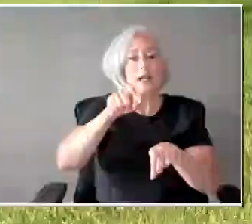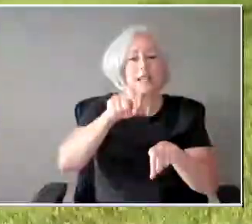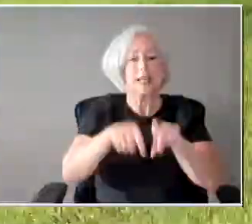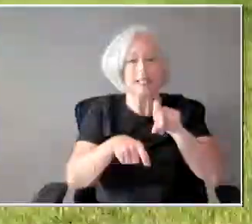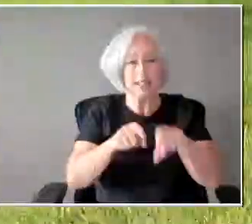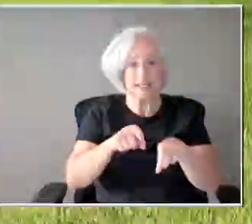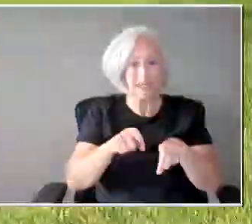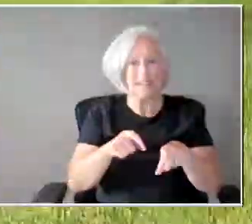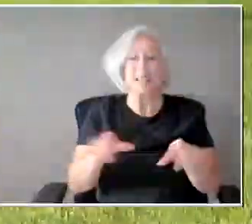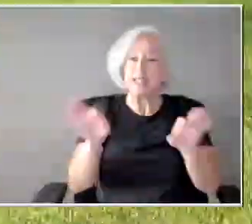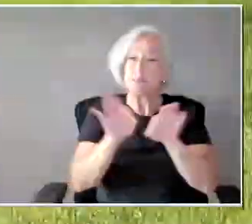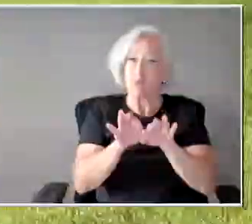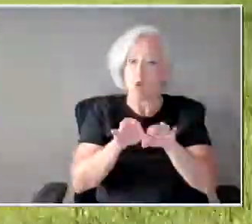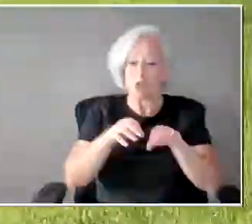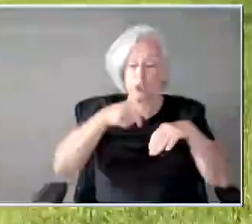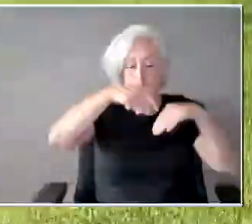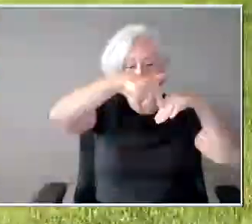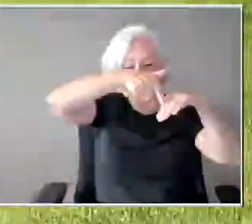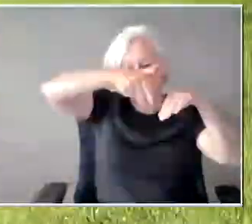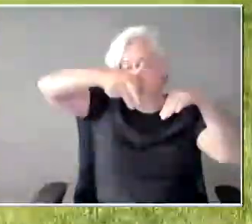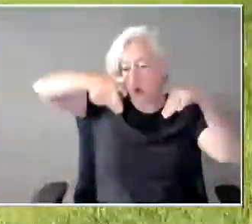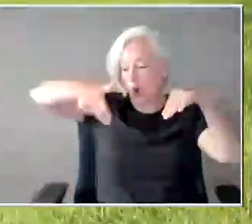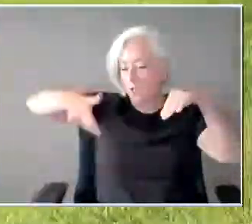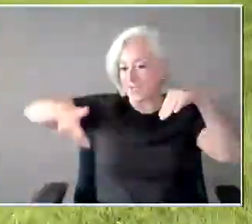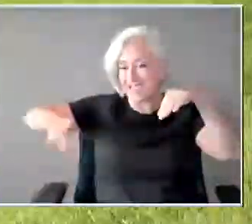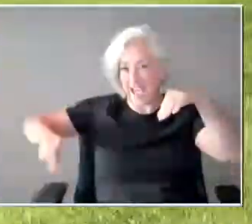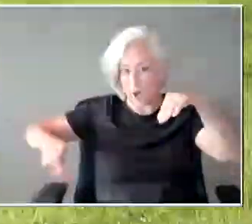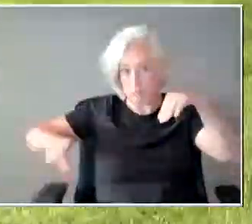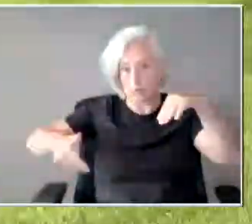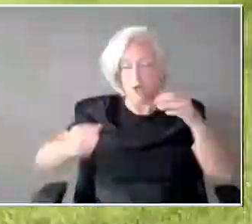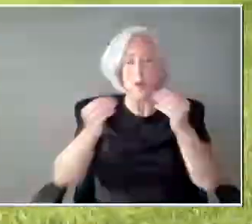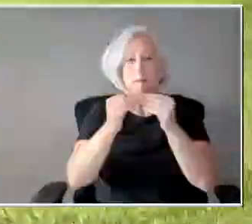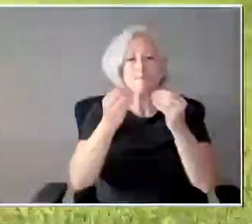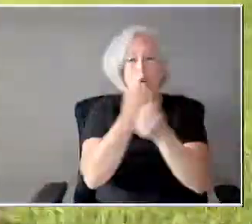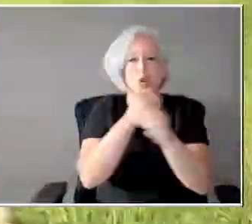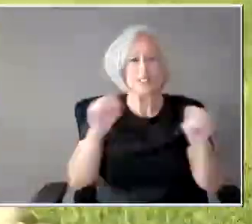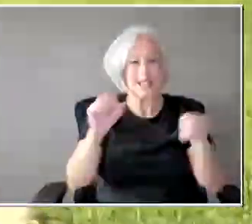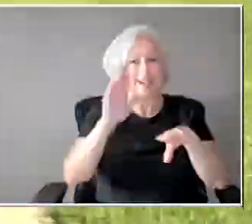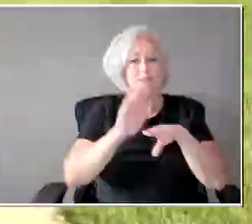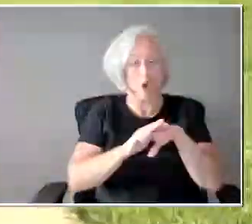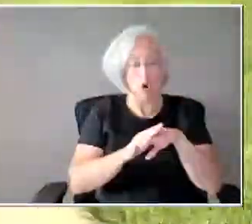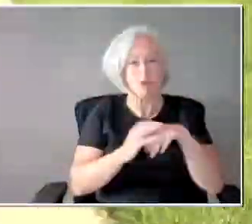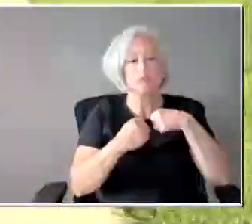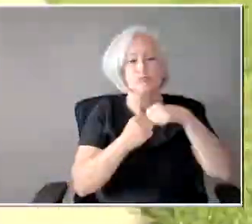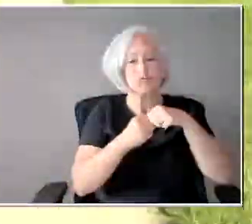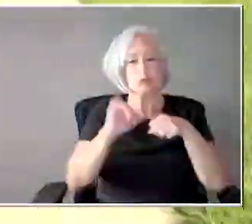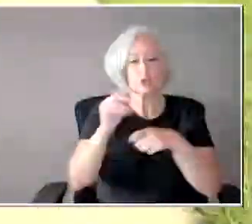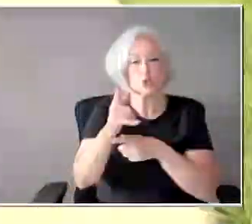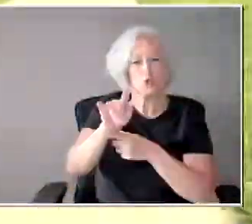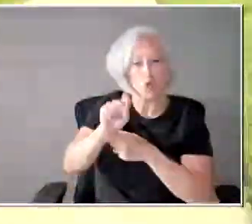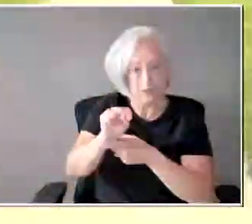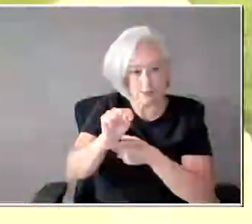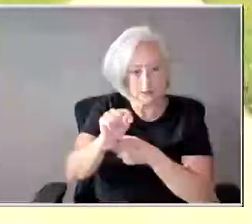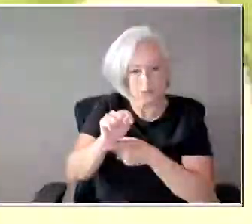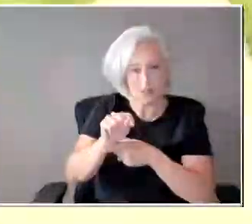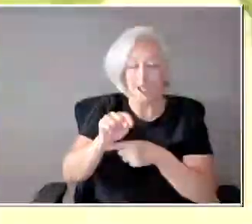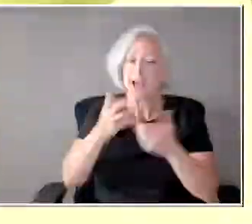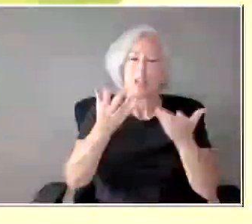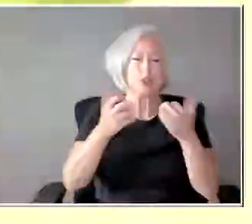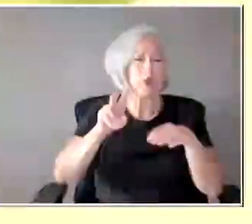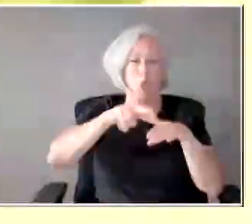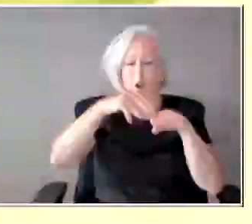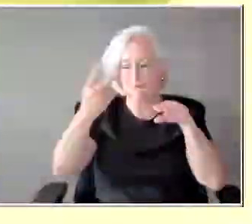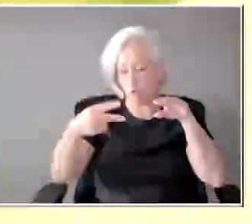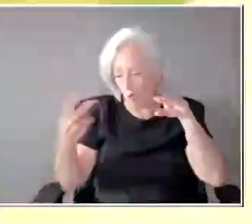And it's overall better. You don't want to tumble downhill either. No. All right, then over time, if you want to progress it, instead of running down the